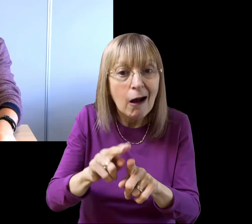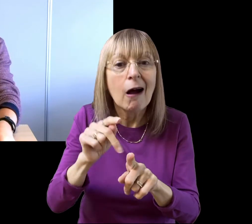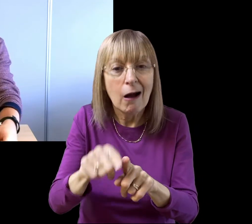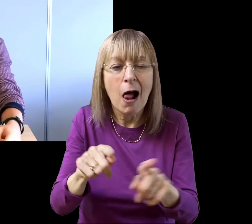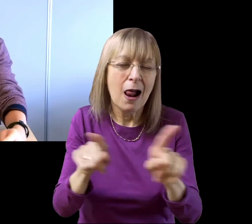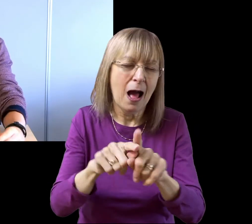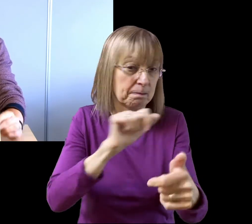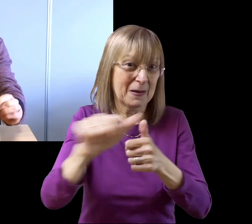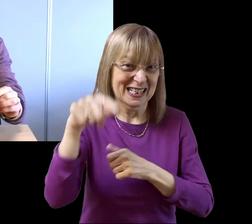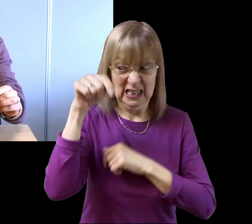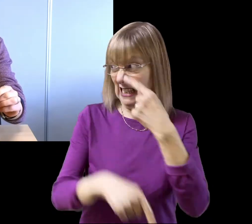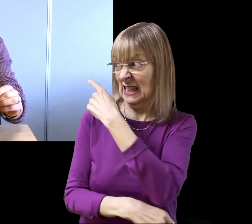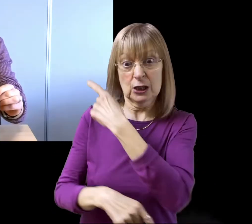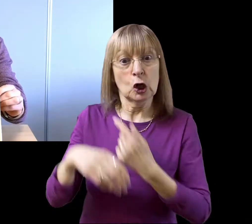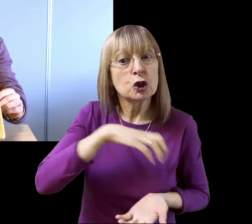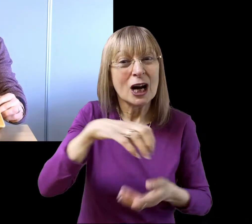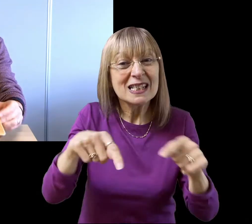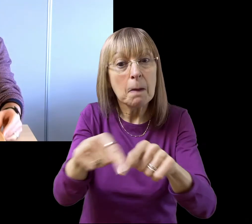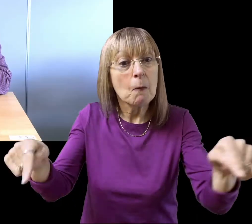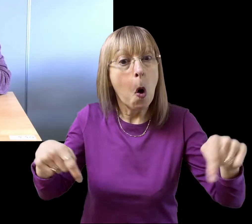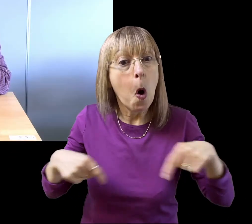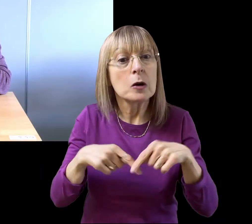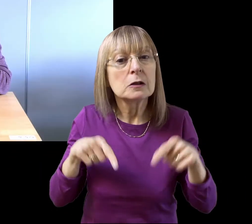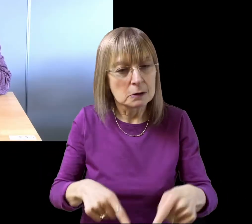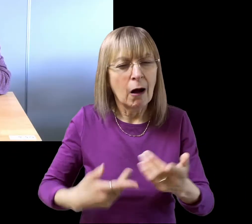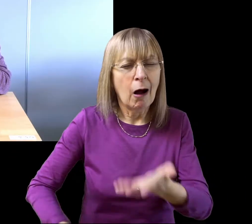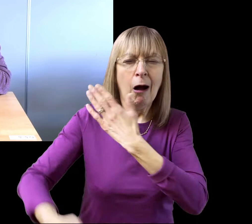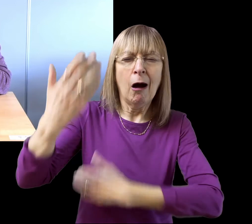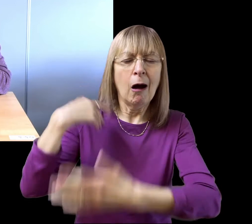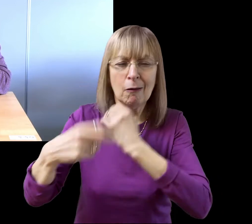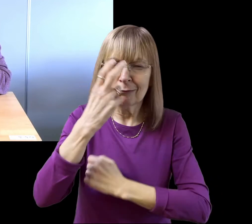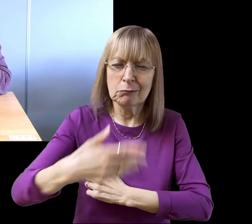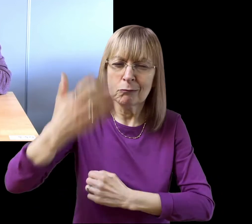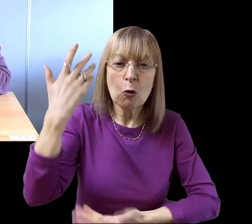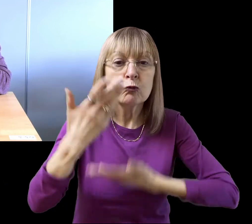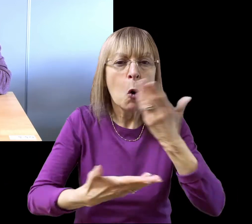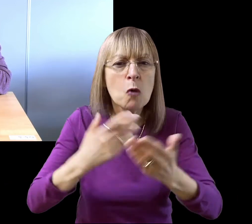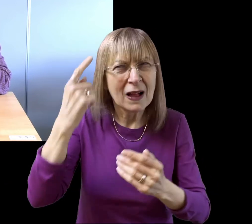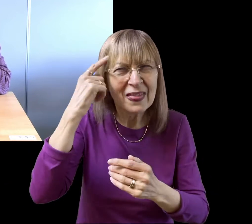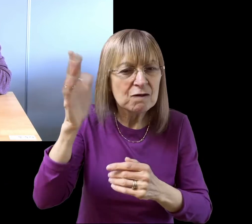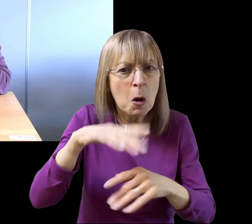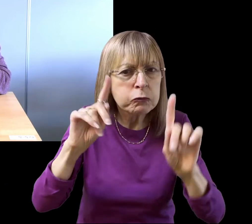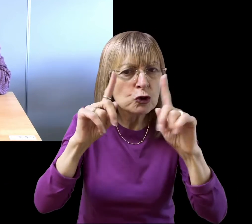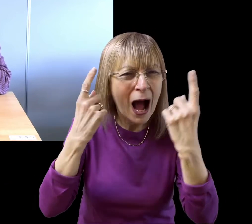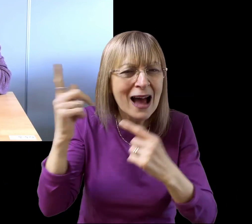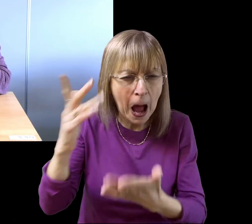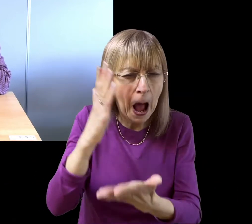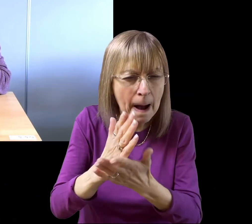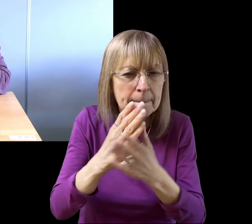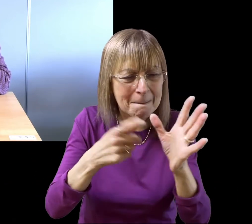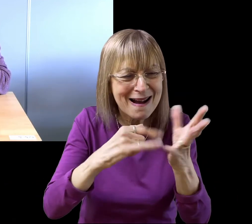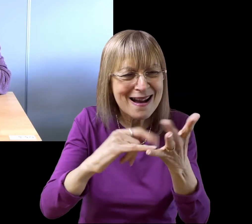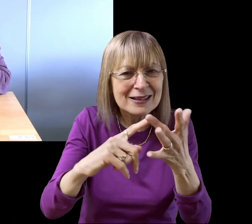do with a chessboard, which I've got here. This links back to an ancient story which probably comes